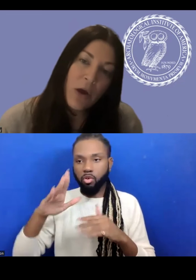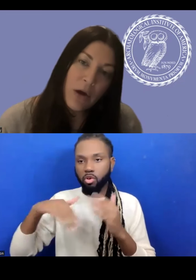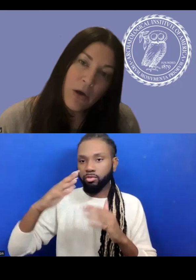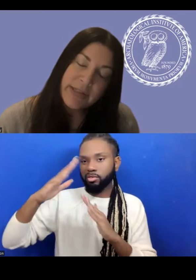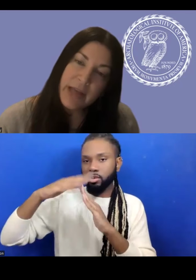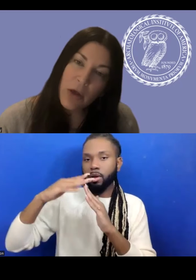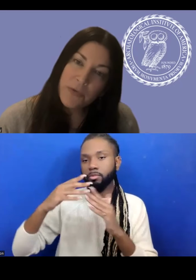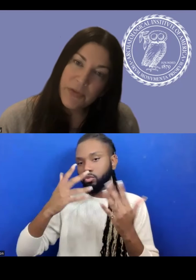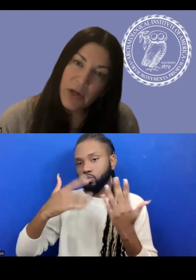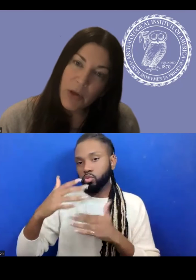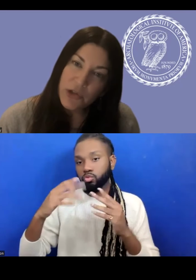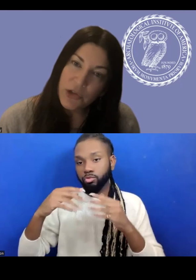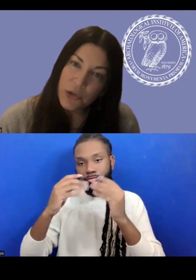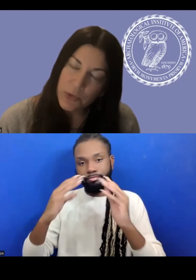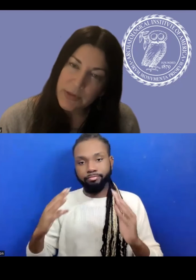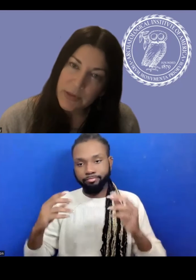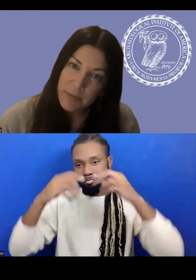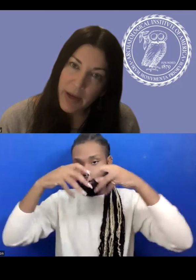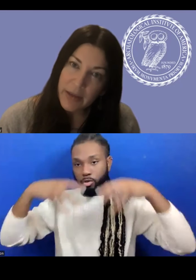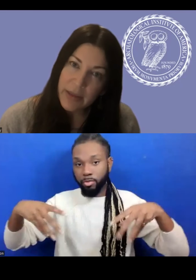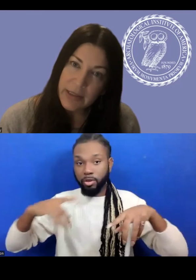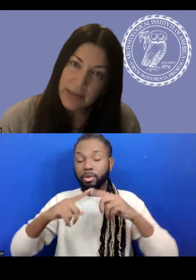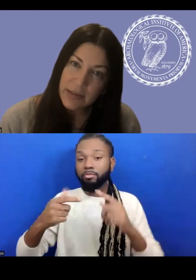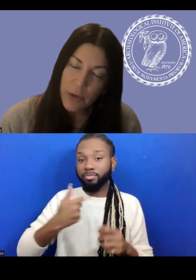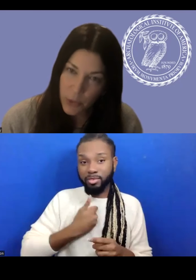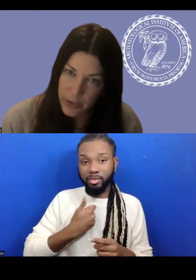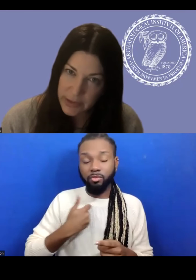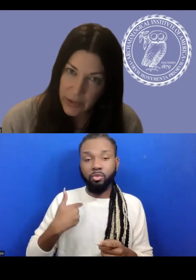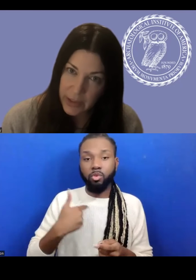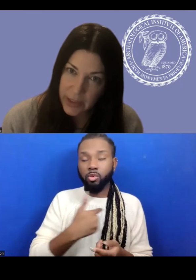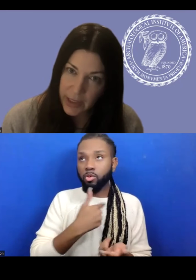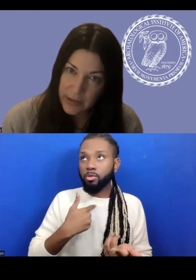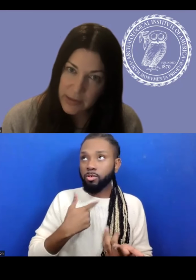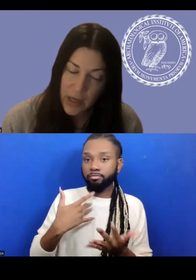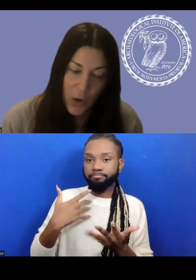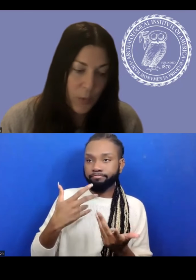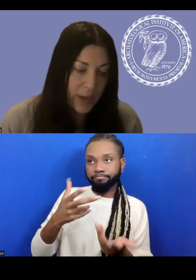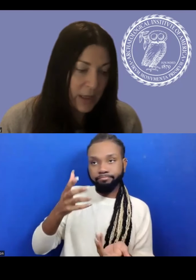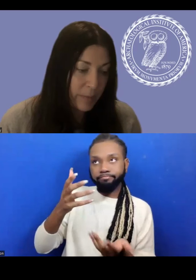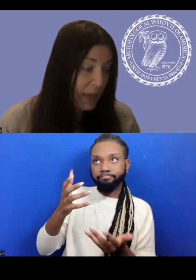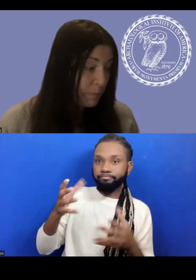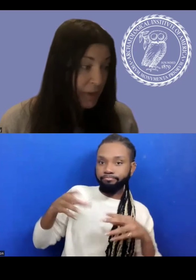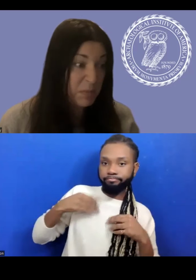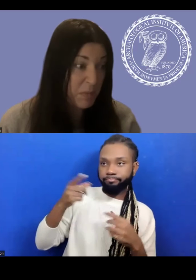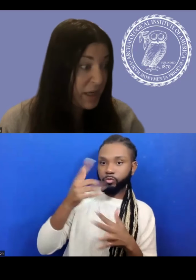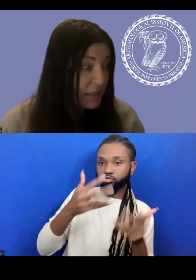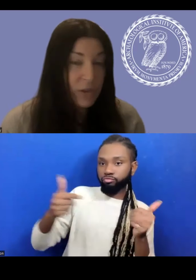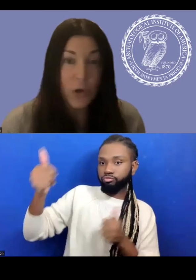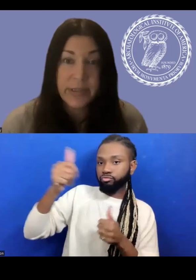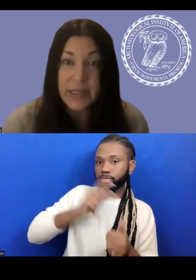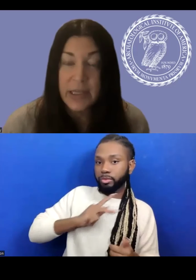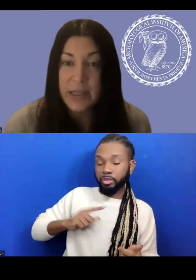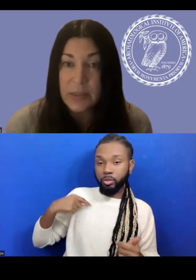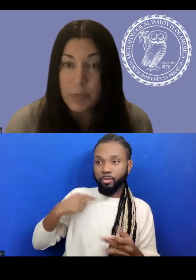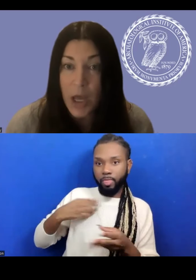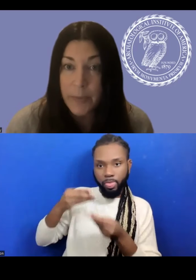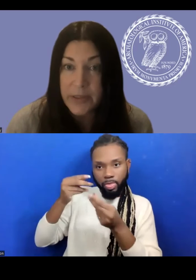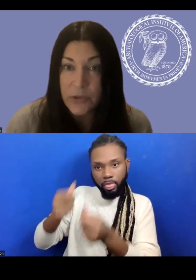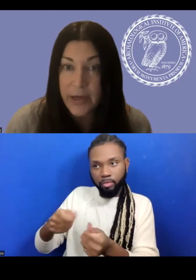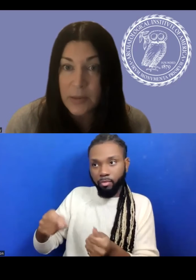And we are ourselves very much seduced by these authoritarian kings. We pay big money to go see